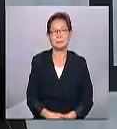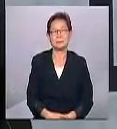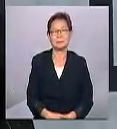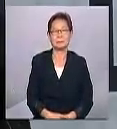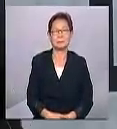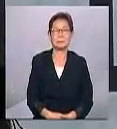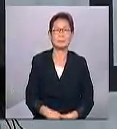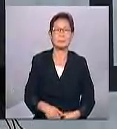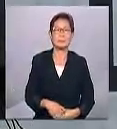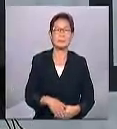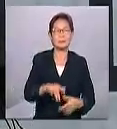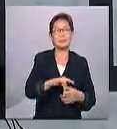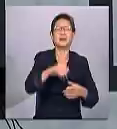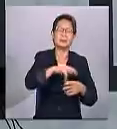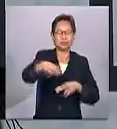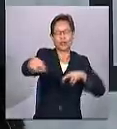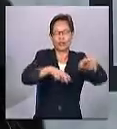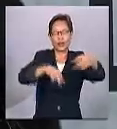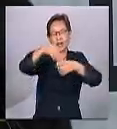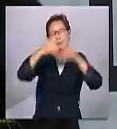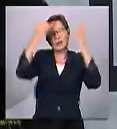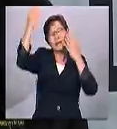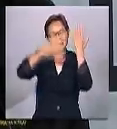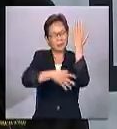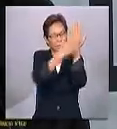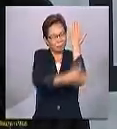Within Malaysia, no, because we are looking into it.